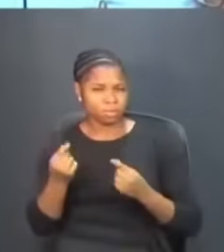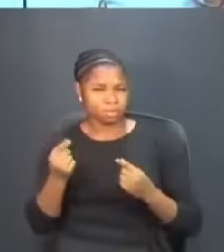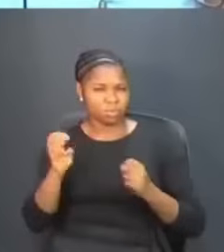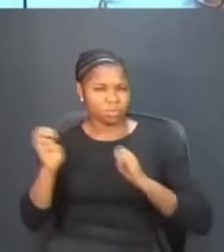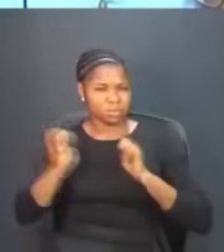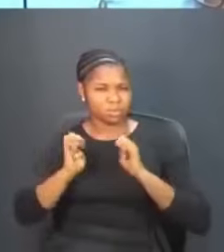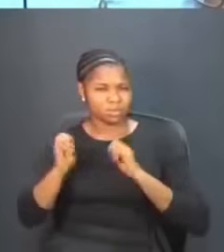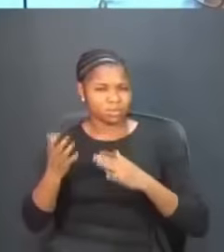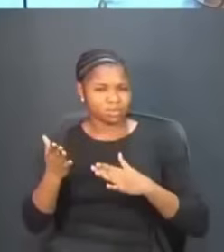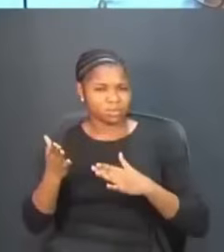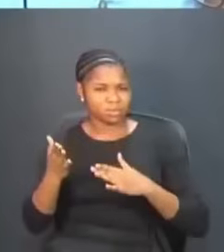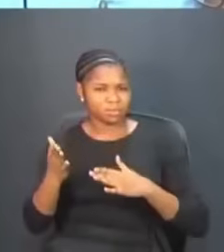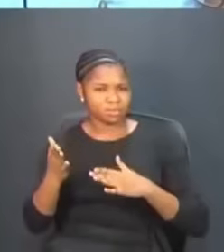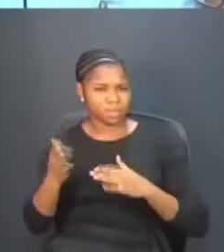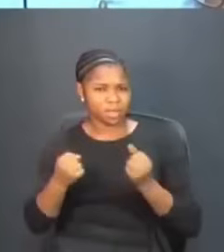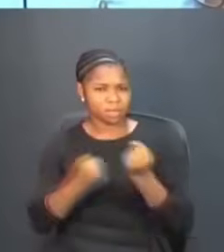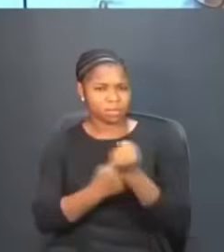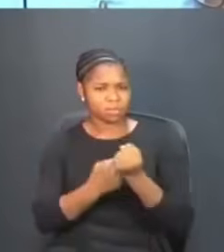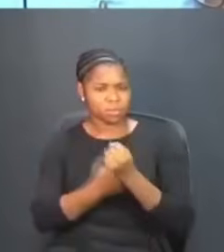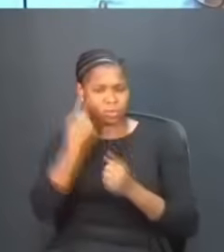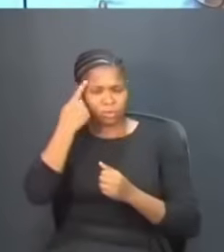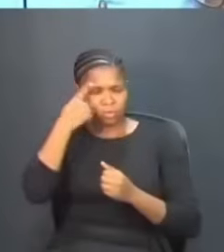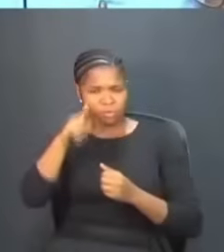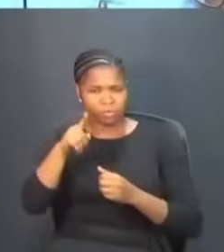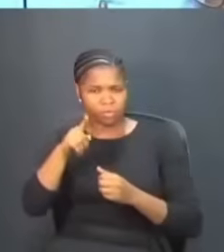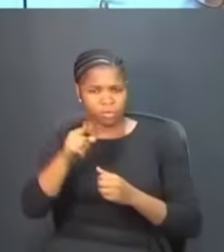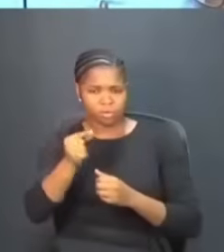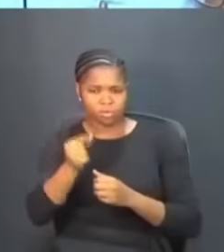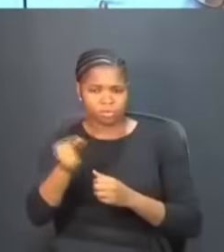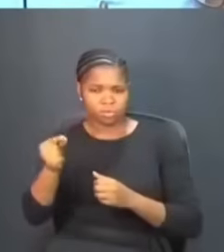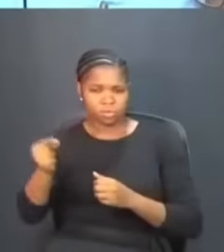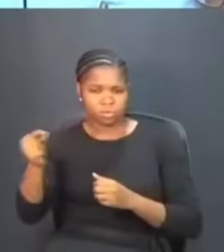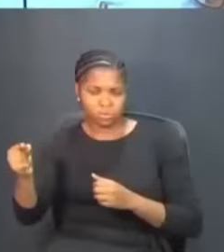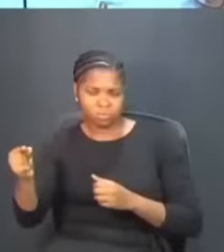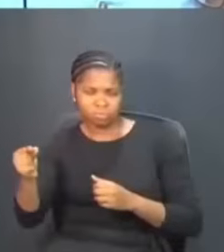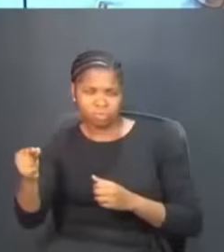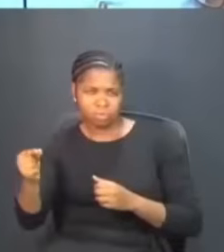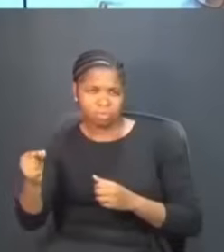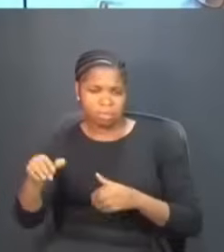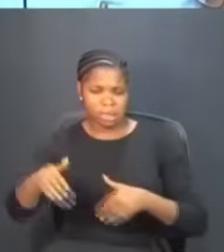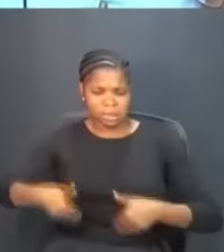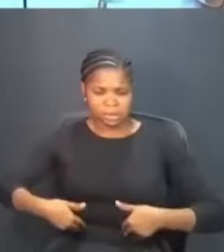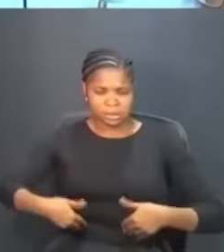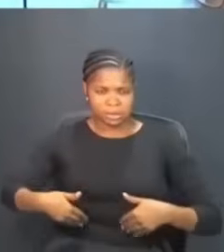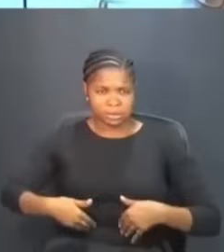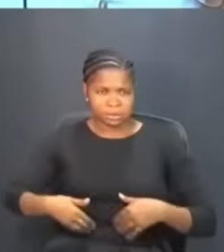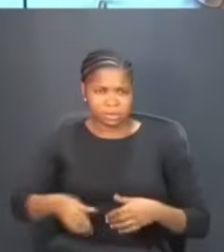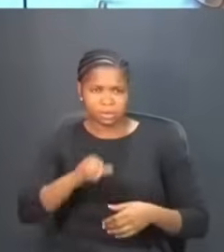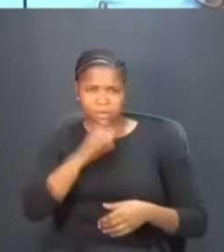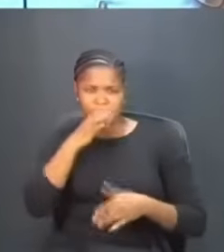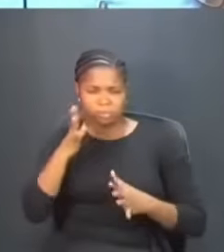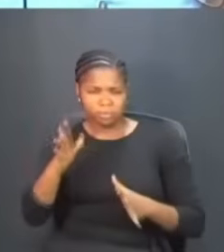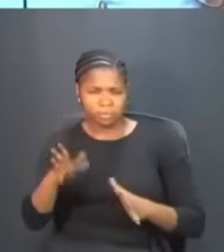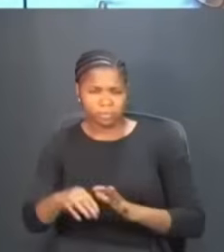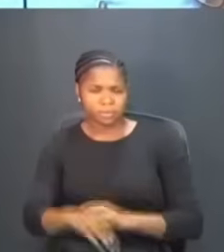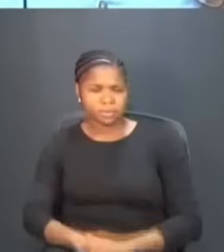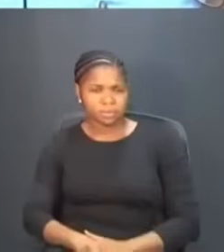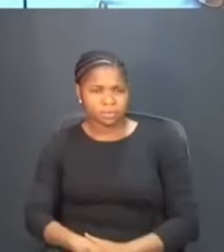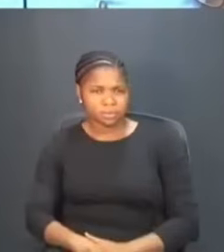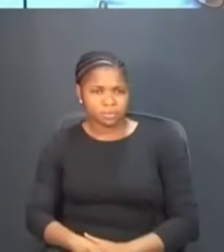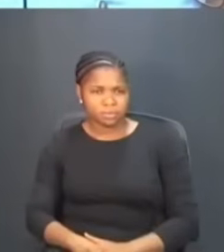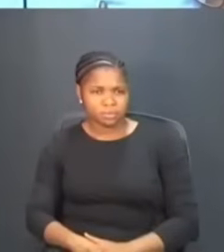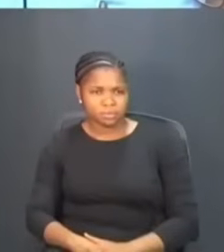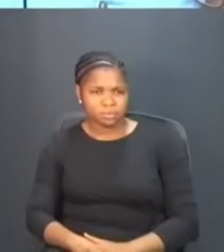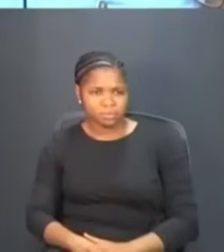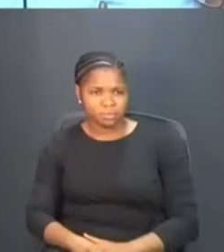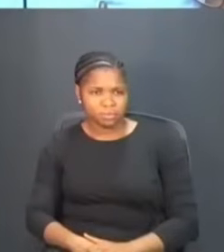The support for the smallholder farmers. Please, having regard to the question on the floor, you